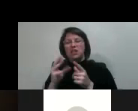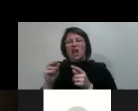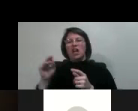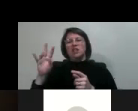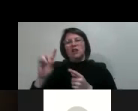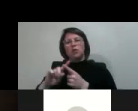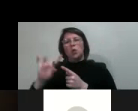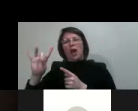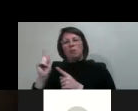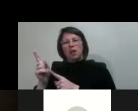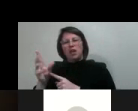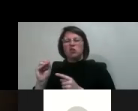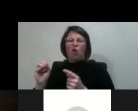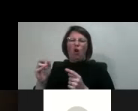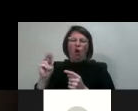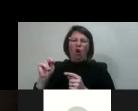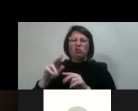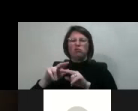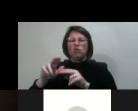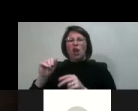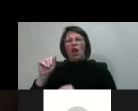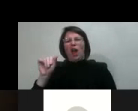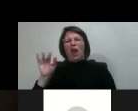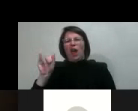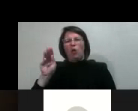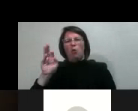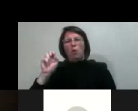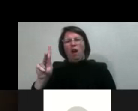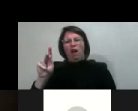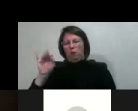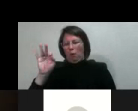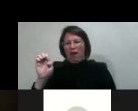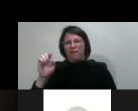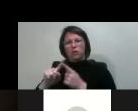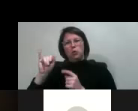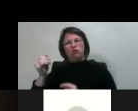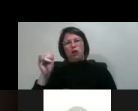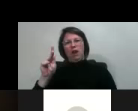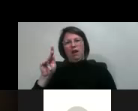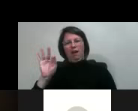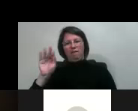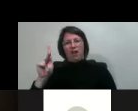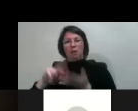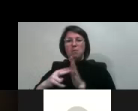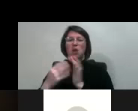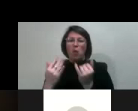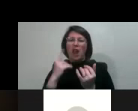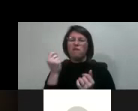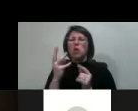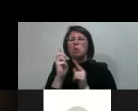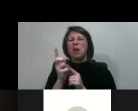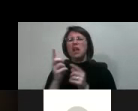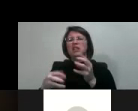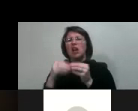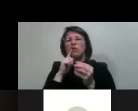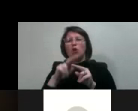again, 1 to 2 to 3 minutes more time, potentially waiting for trains. On the orange line,